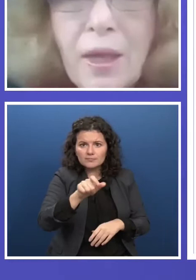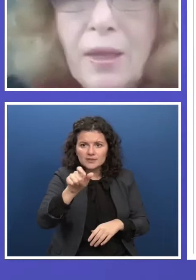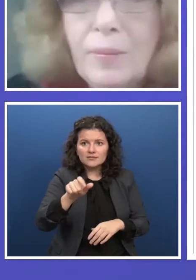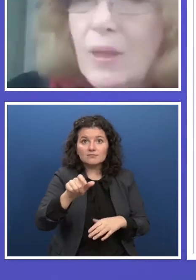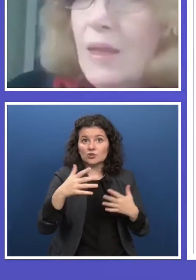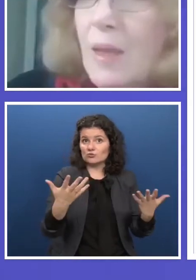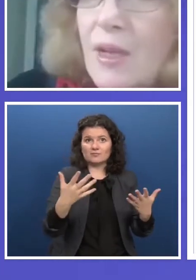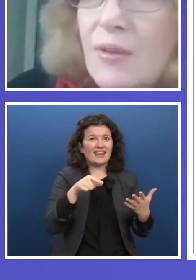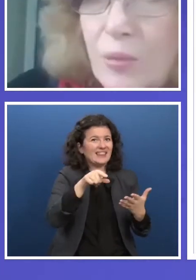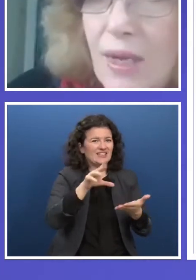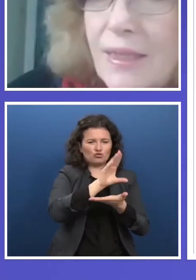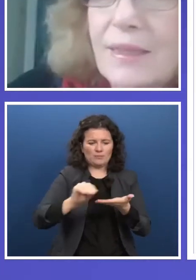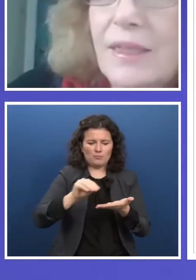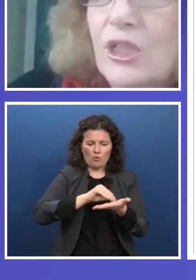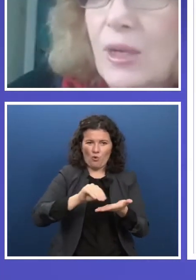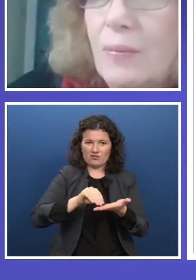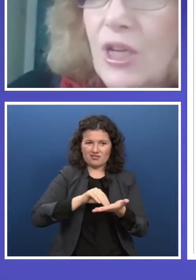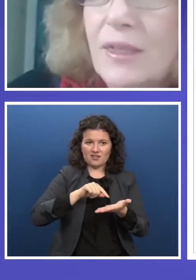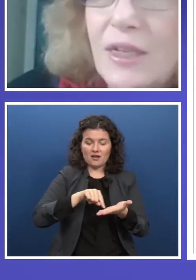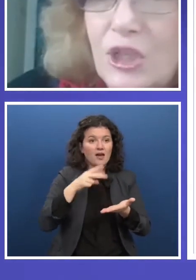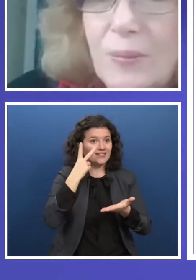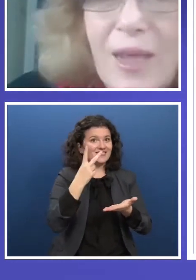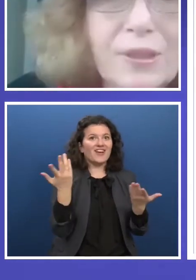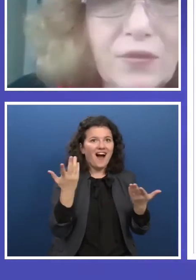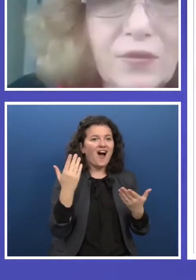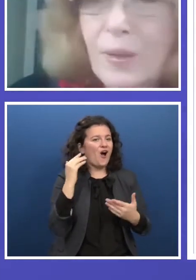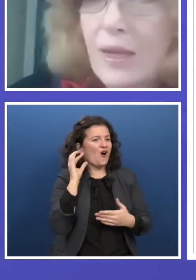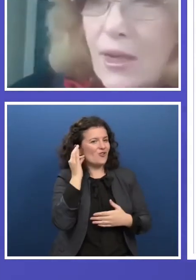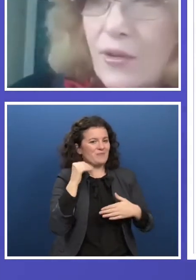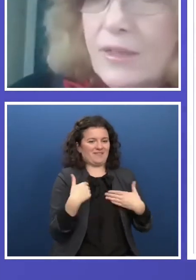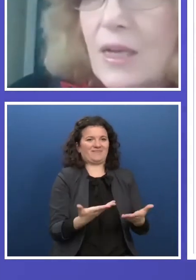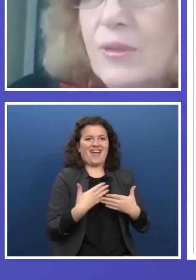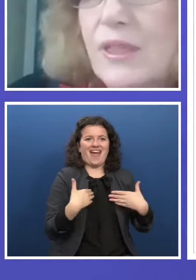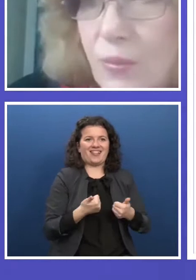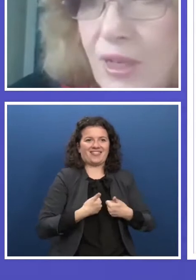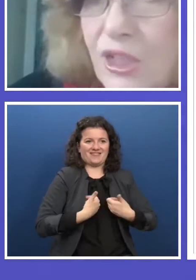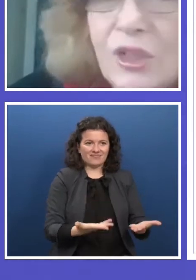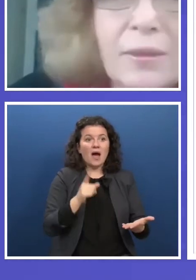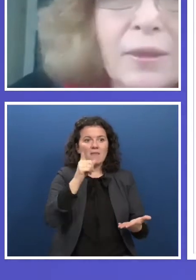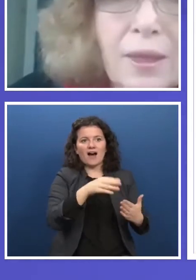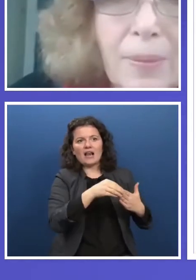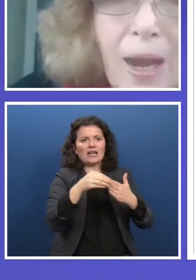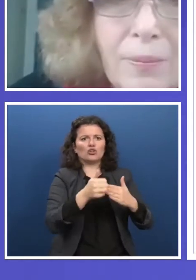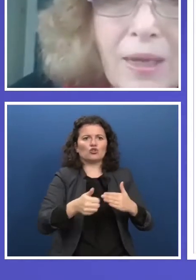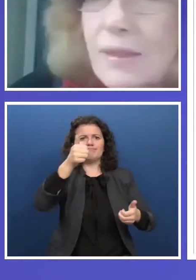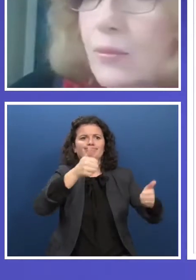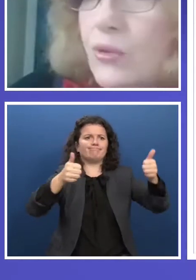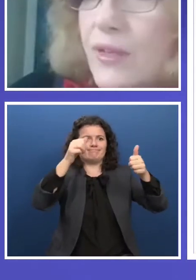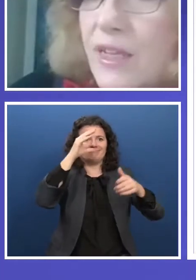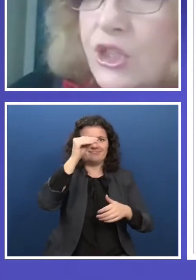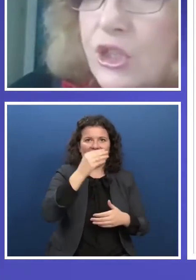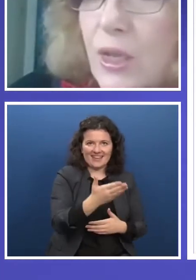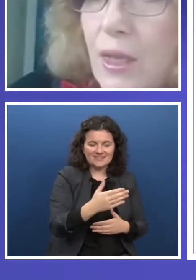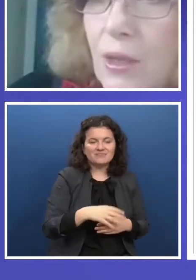report, maybe no surprises. Gender leadership gaps are driven by stereotypes, discrimination, power imbalance,